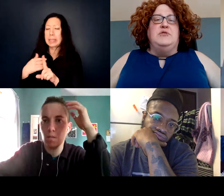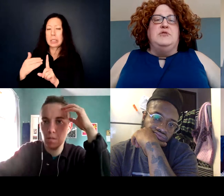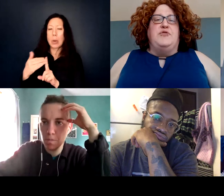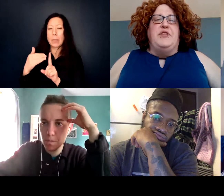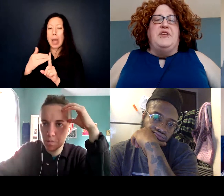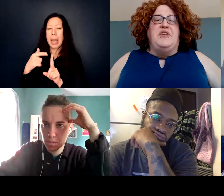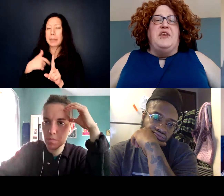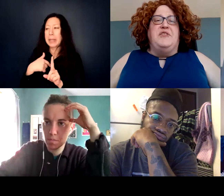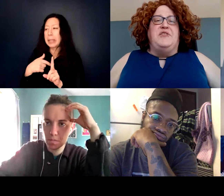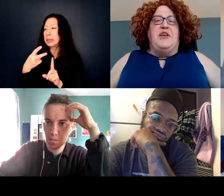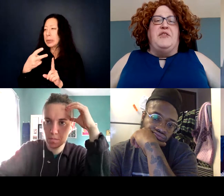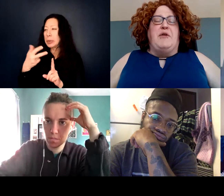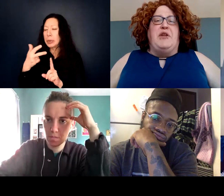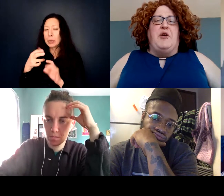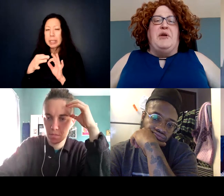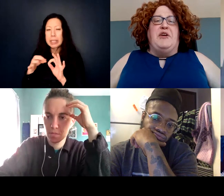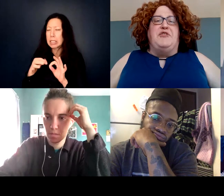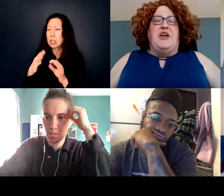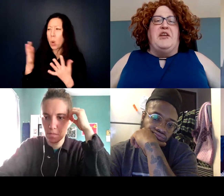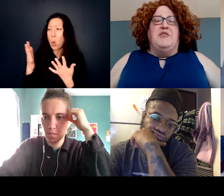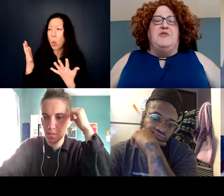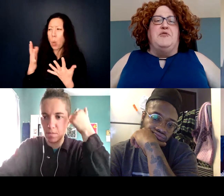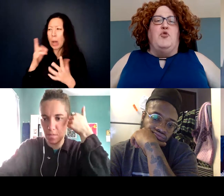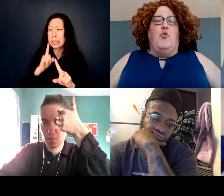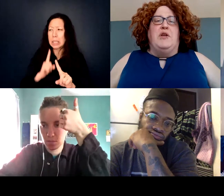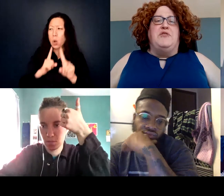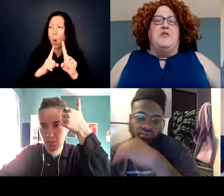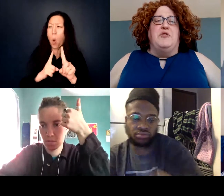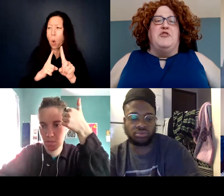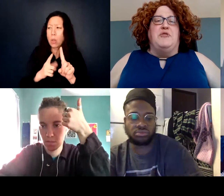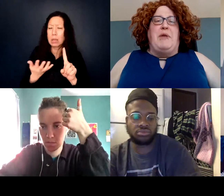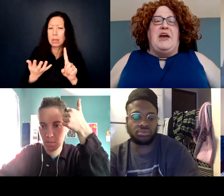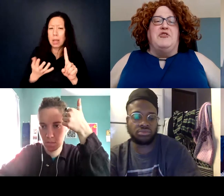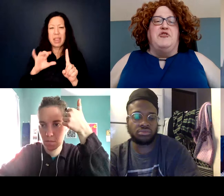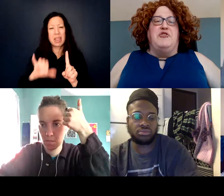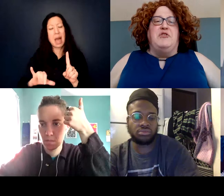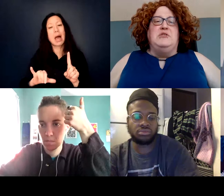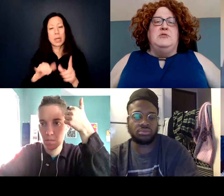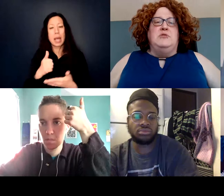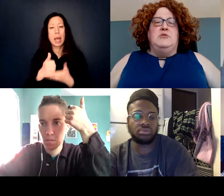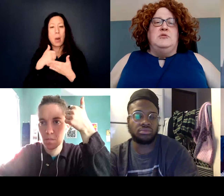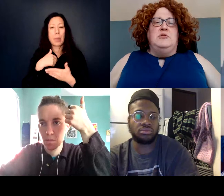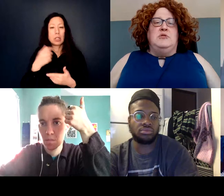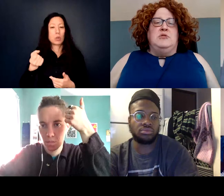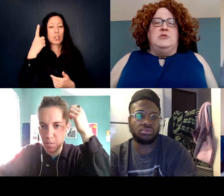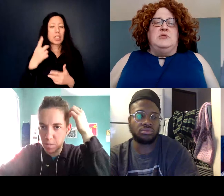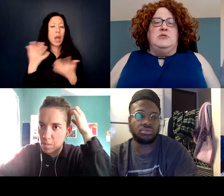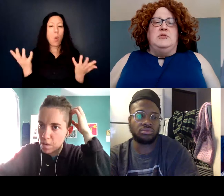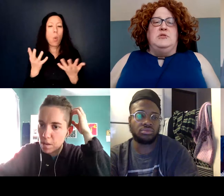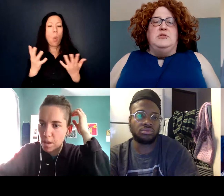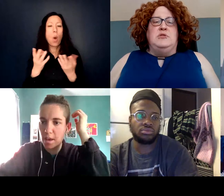goal for this is? That would help me understand what solutions might match.